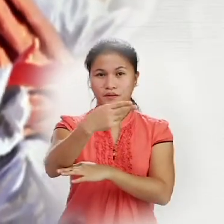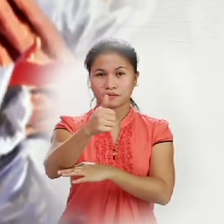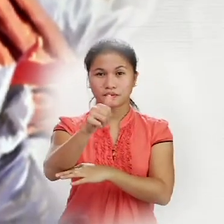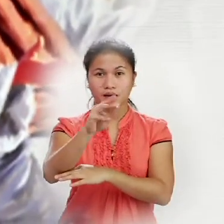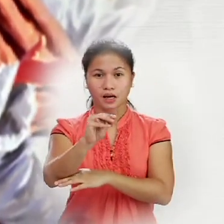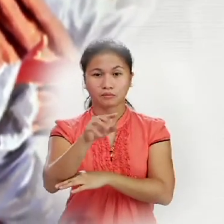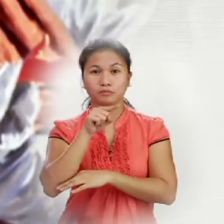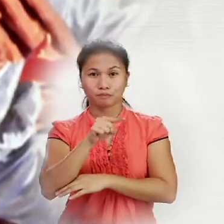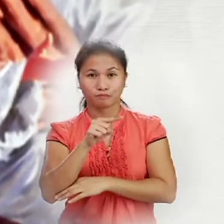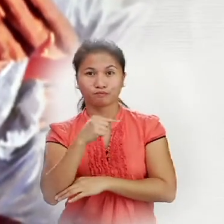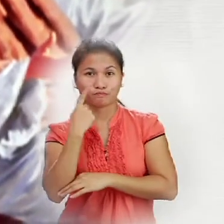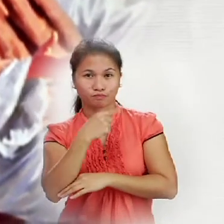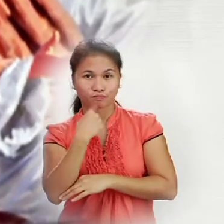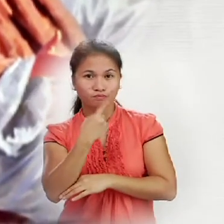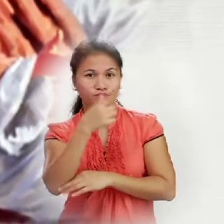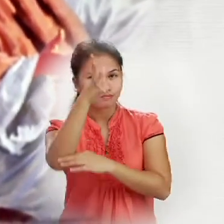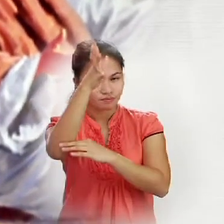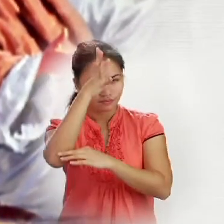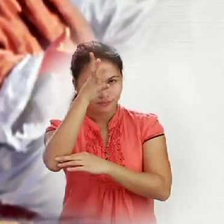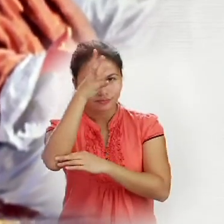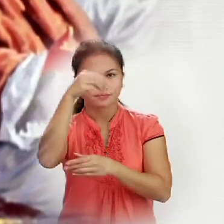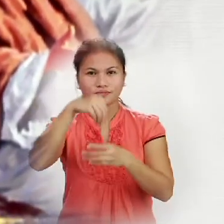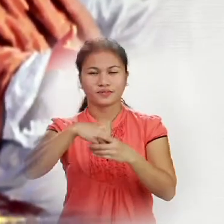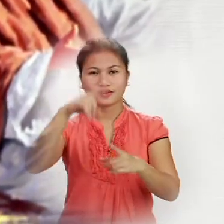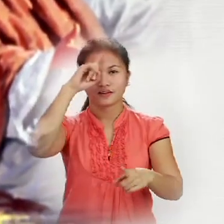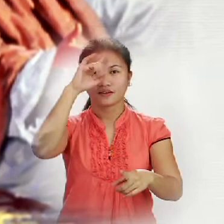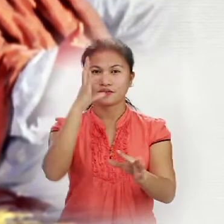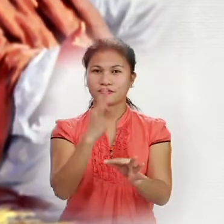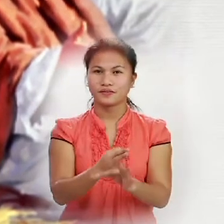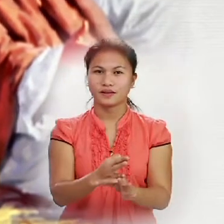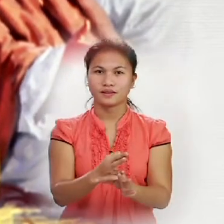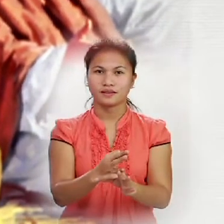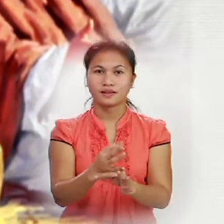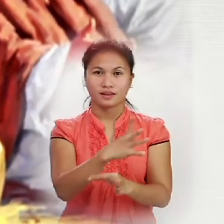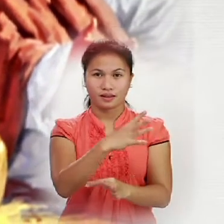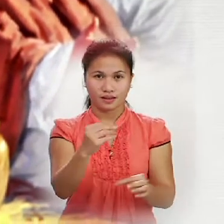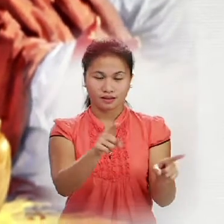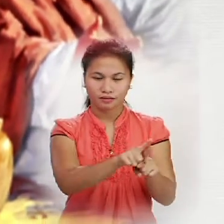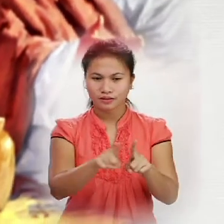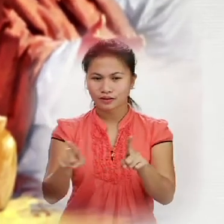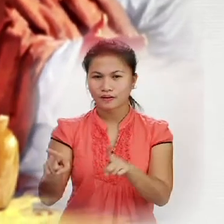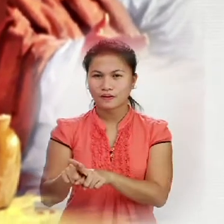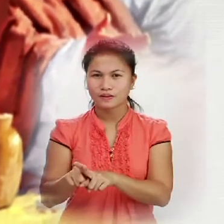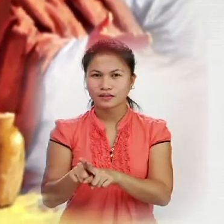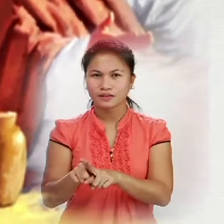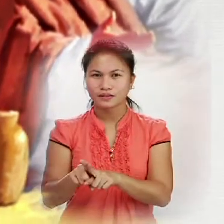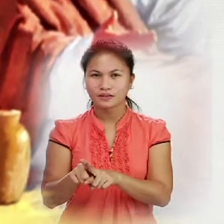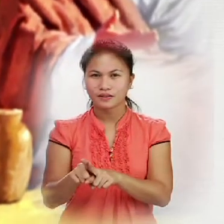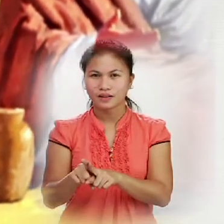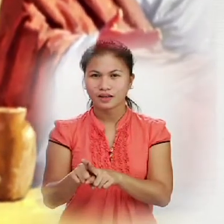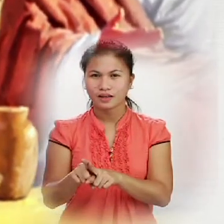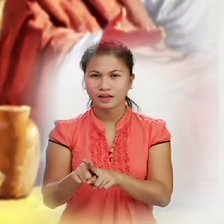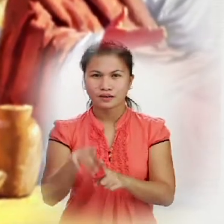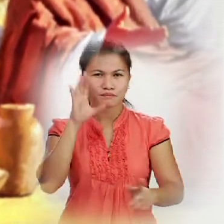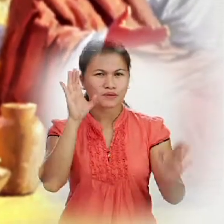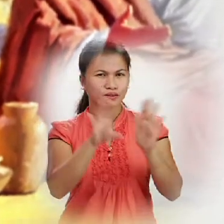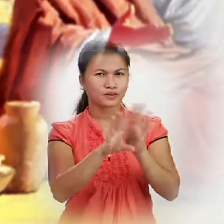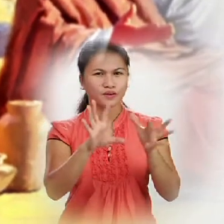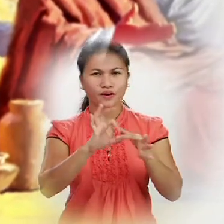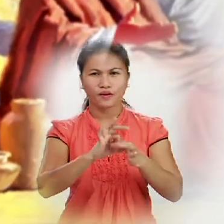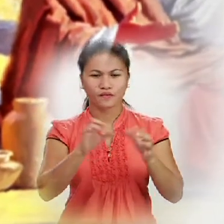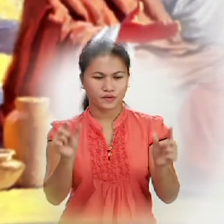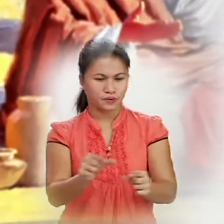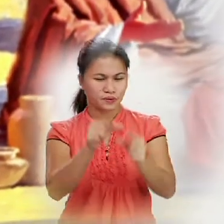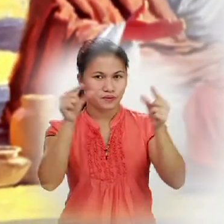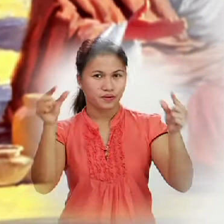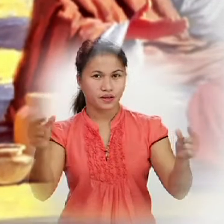the father in faith. And also the figure of this great woman, the wife